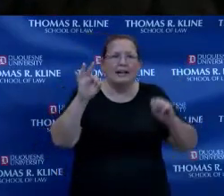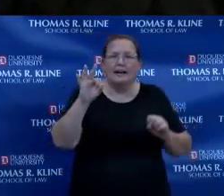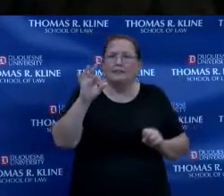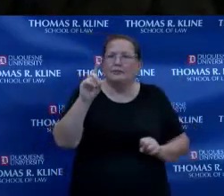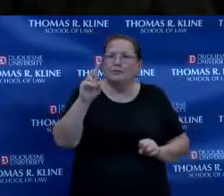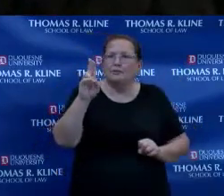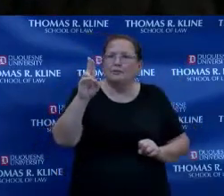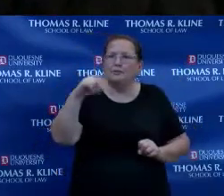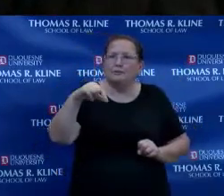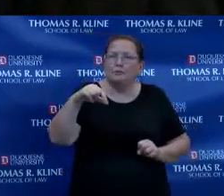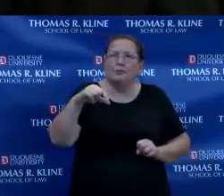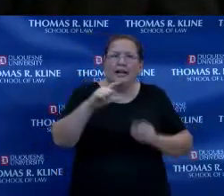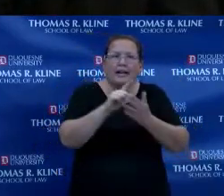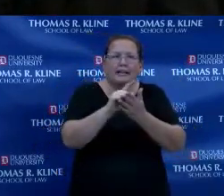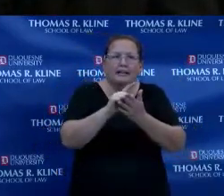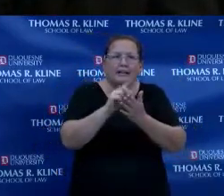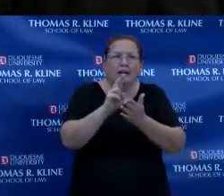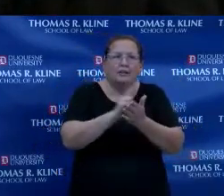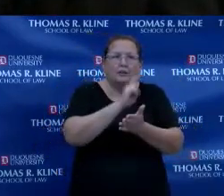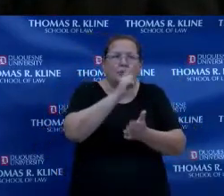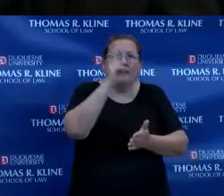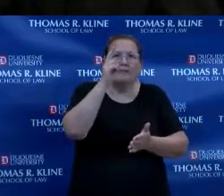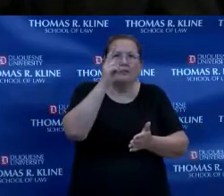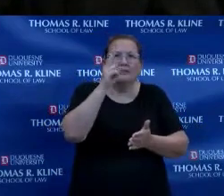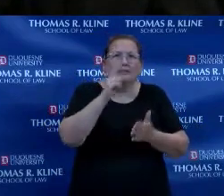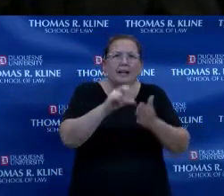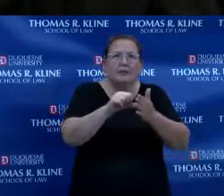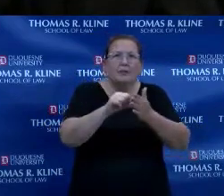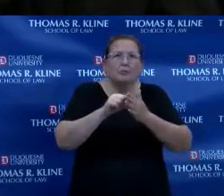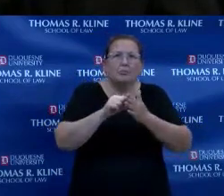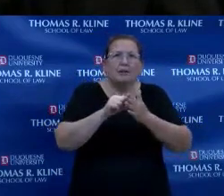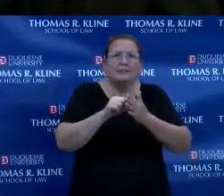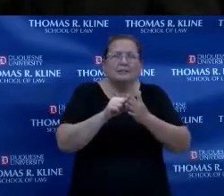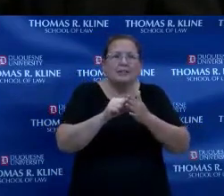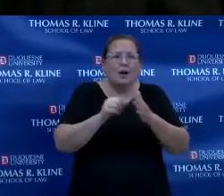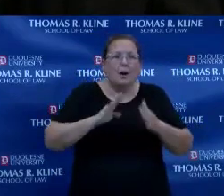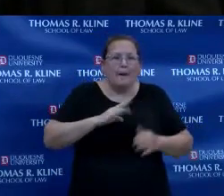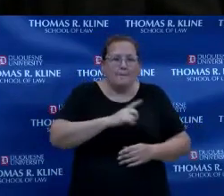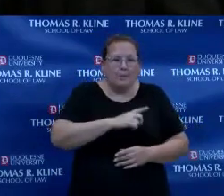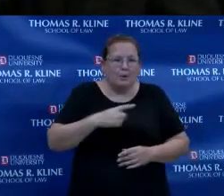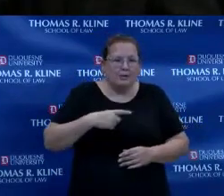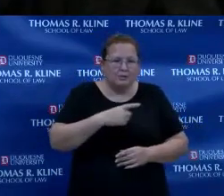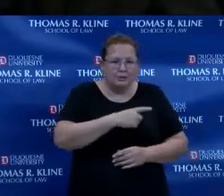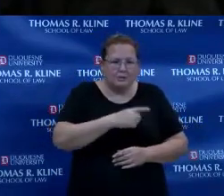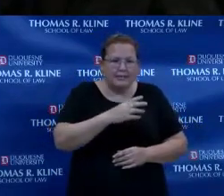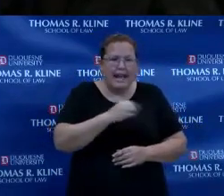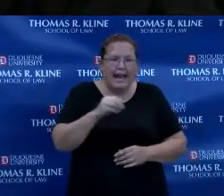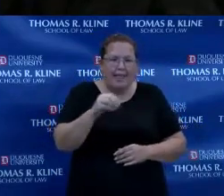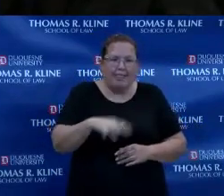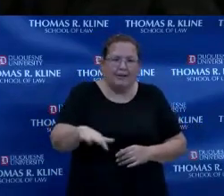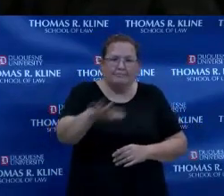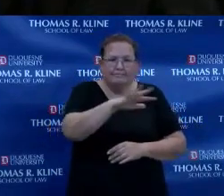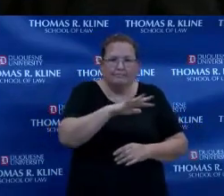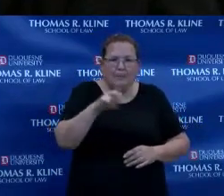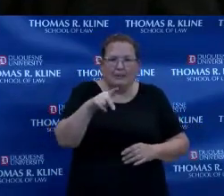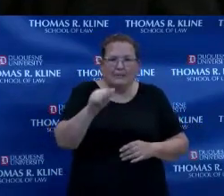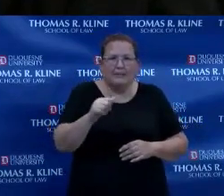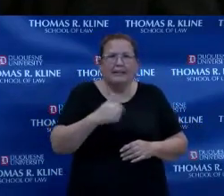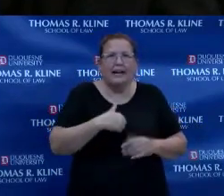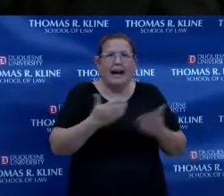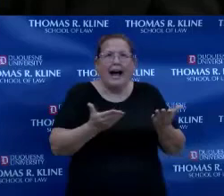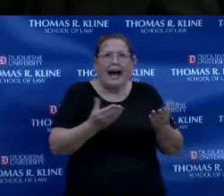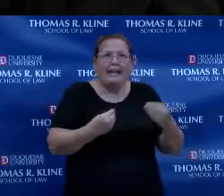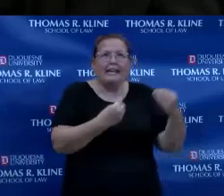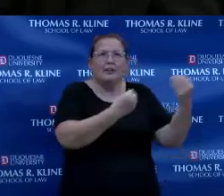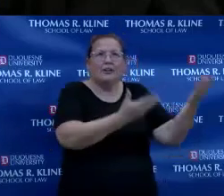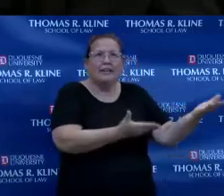Holy Spirit, and by virtue of the authority vested in me by the Board of Directors of Duquesne University in the Commonwealth of Pennsylvania, I hereby confer